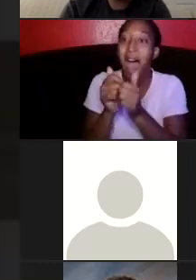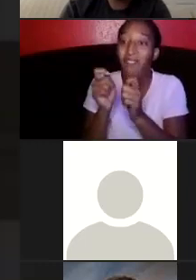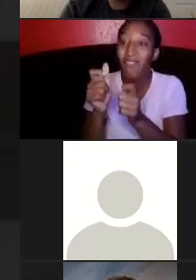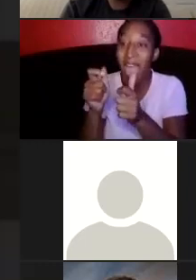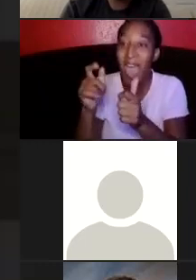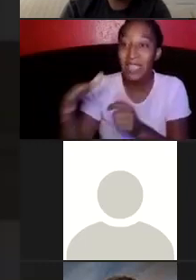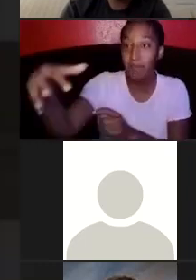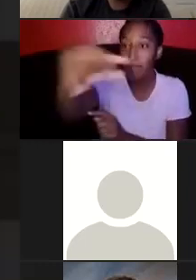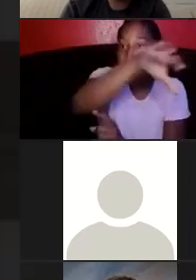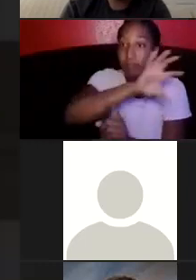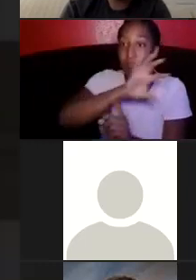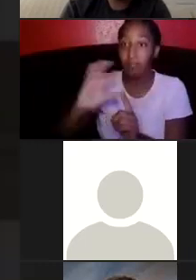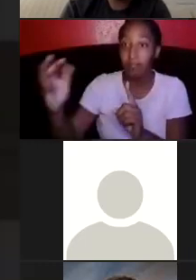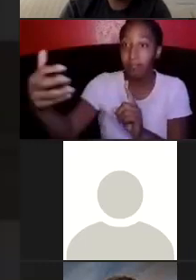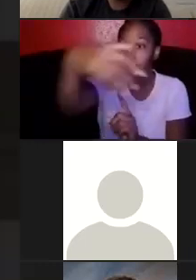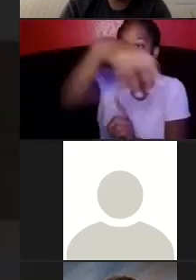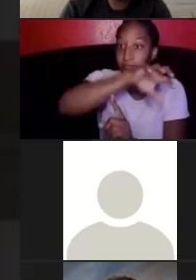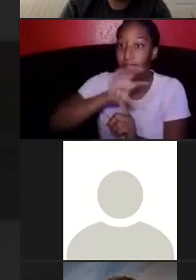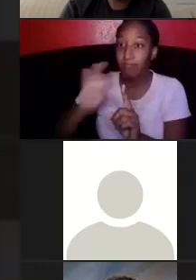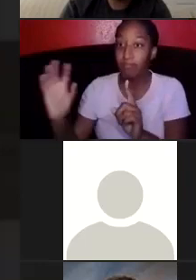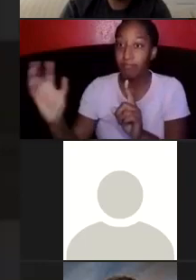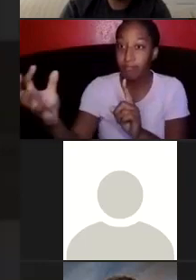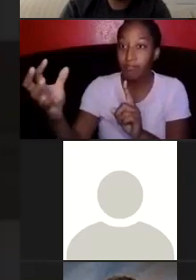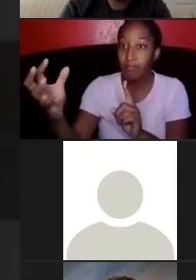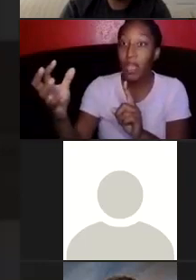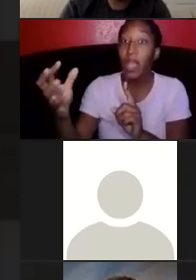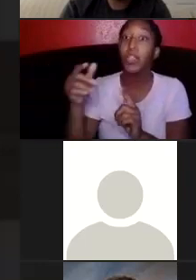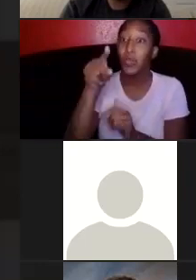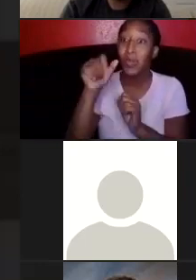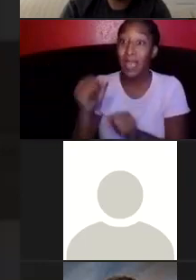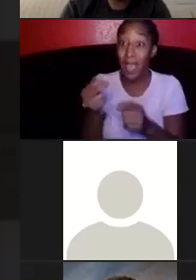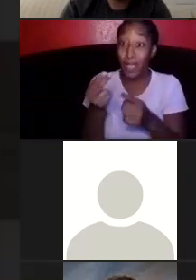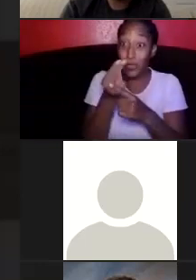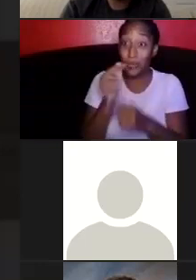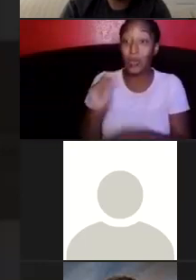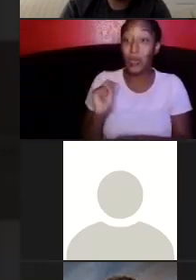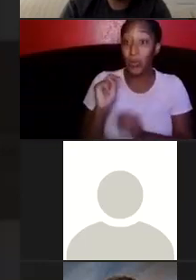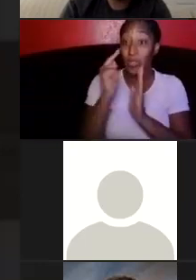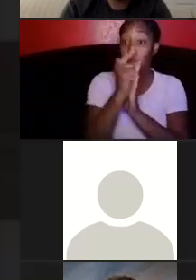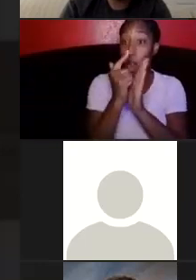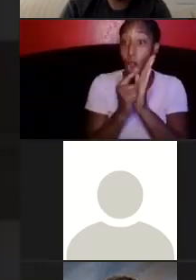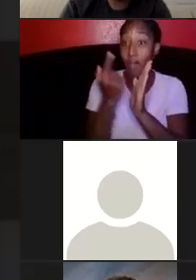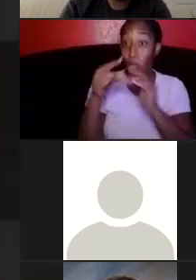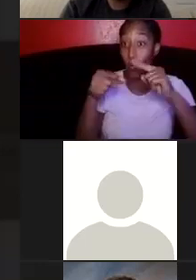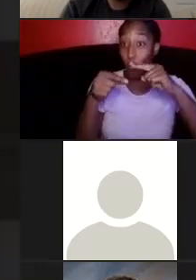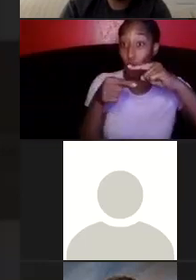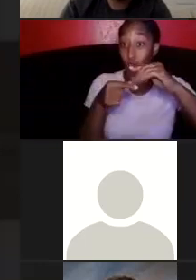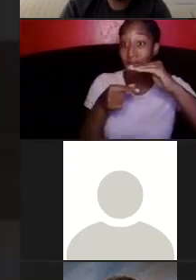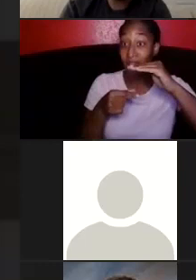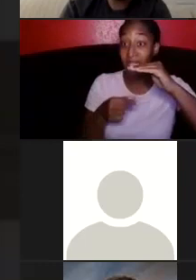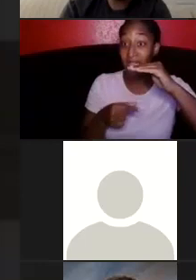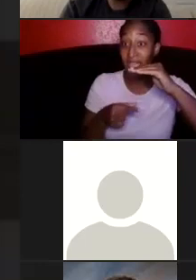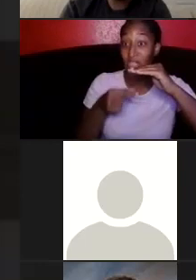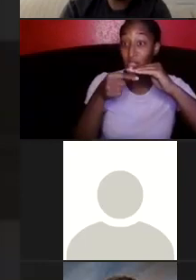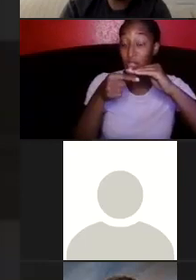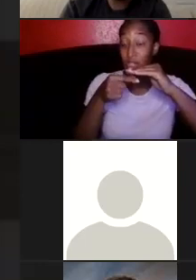We can also utilize Newton's universal law of gravitation to figure out an alternate form for